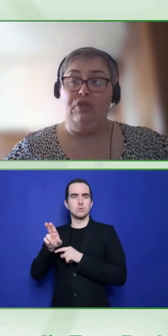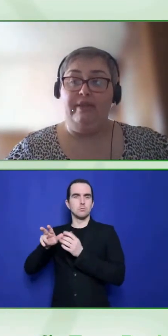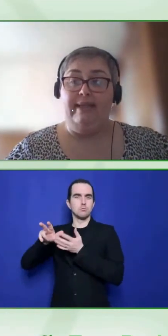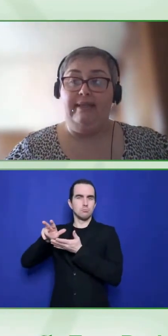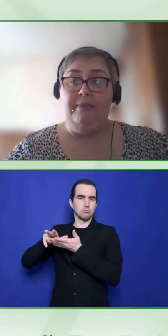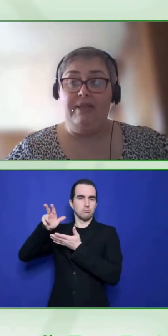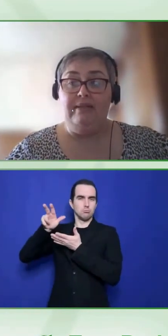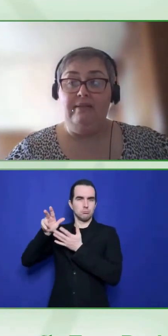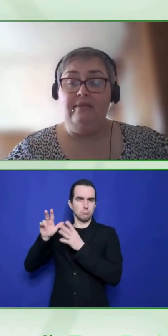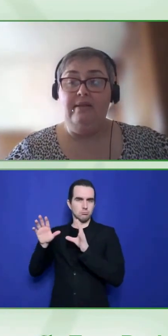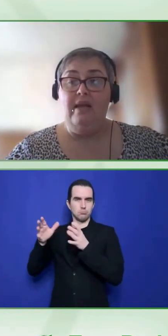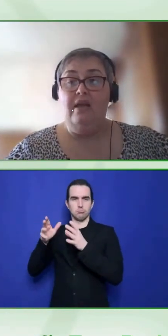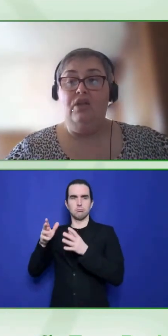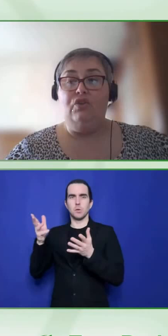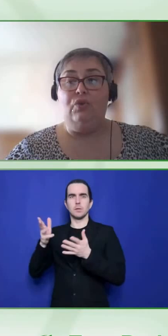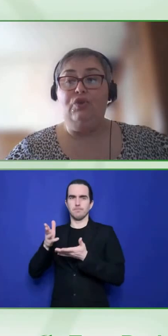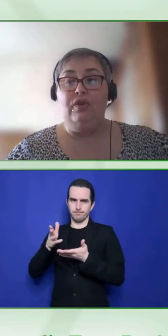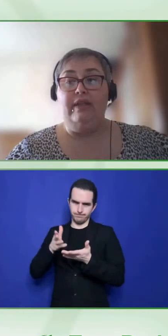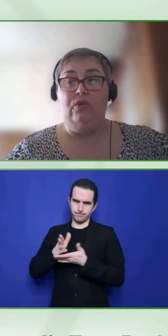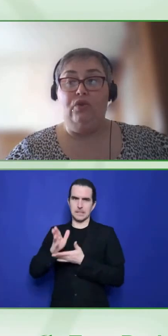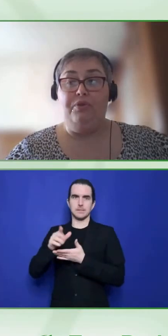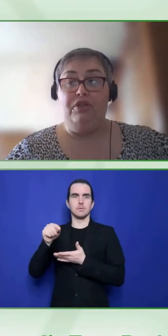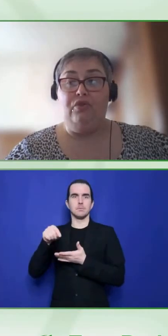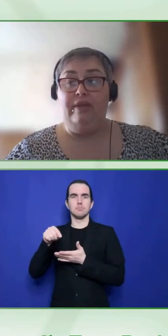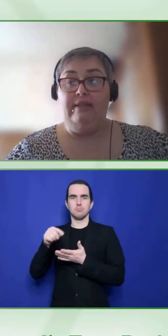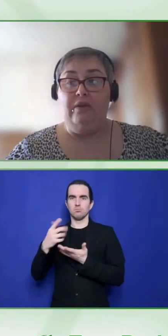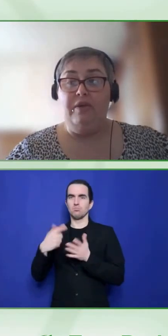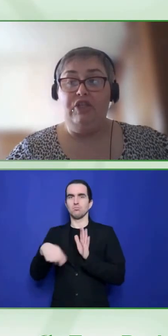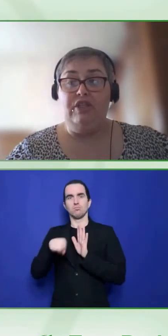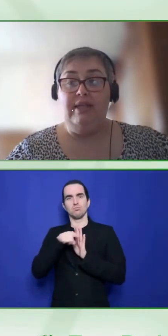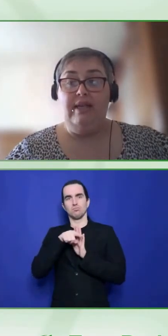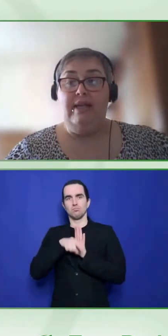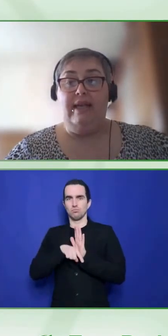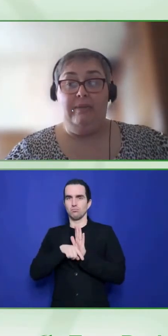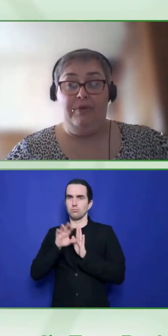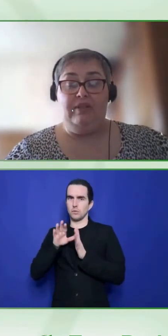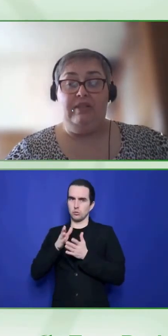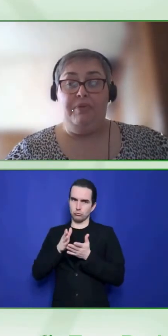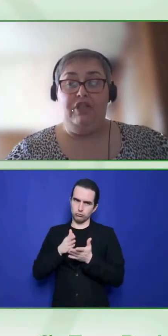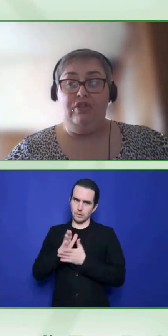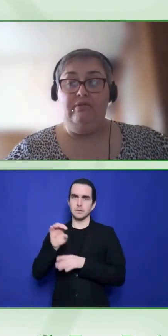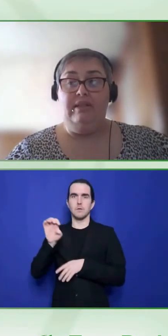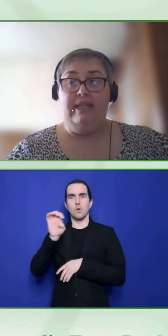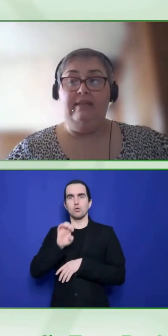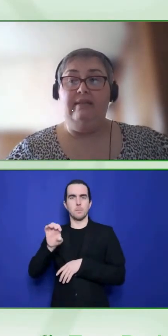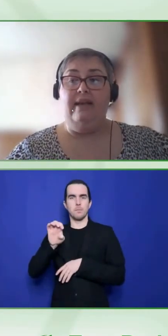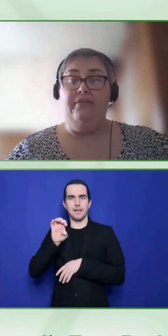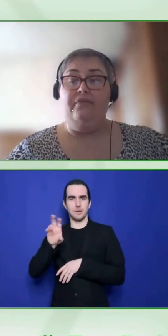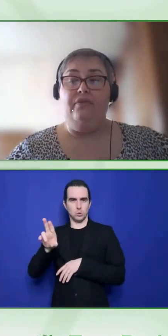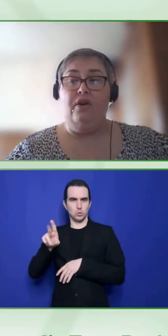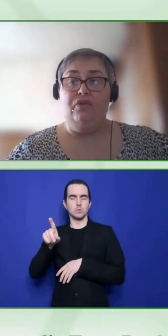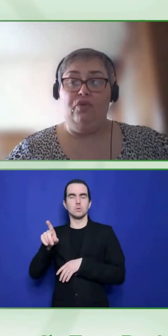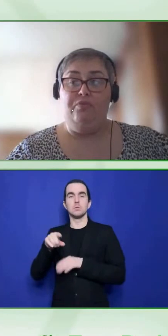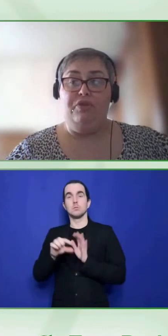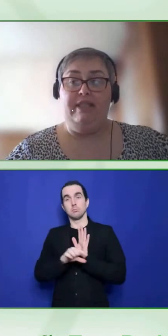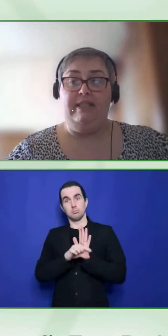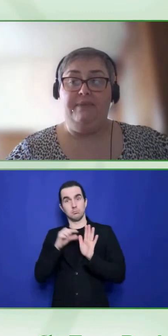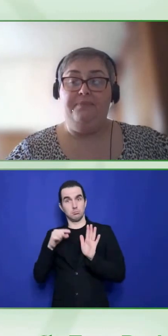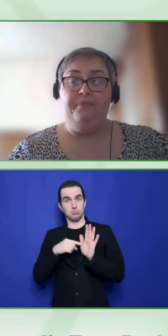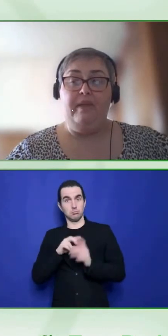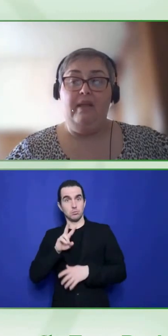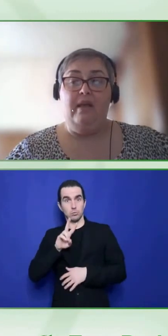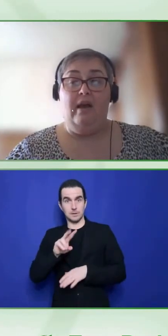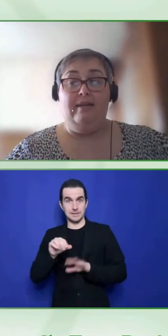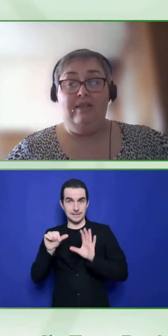to measure their independence, social and occupational integration, and participation in the life of the